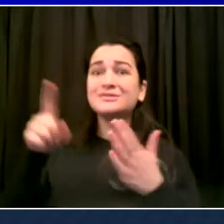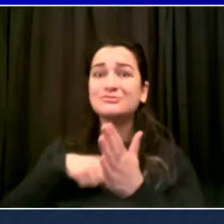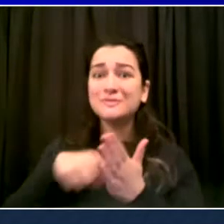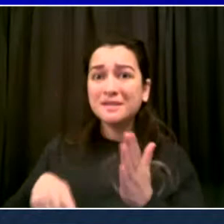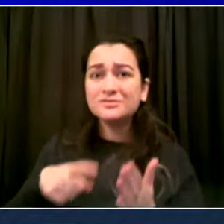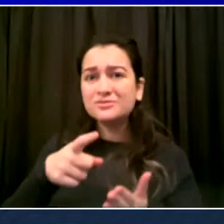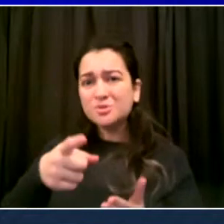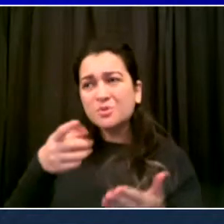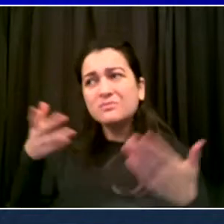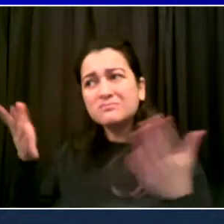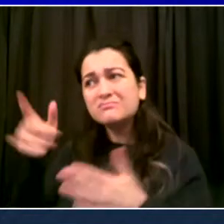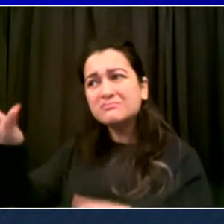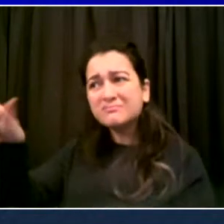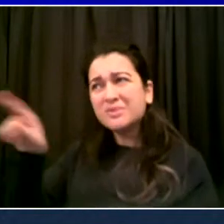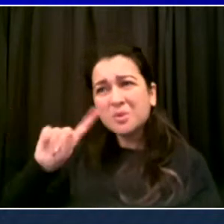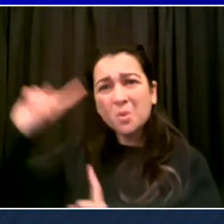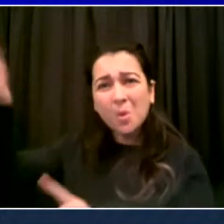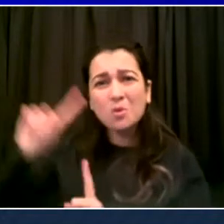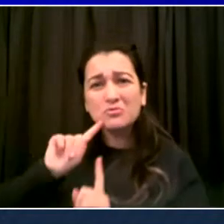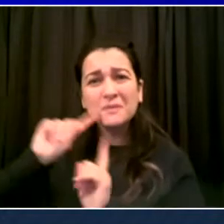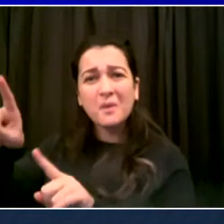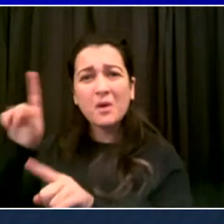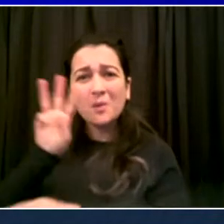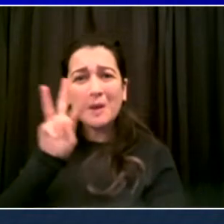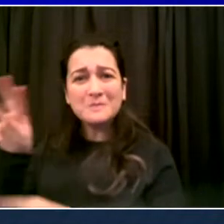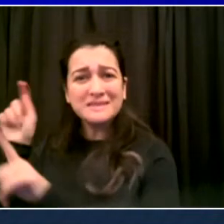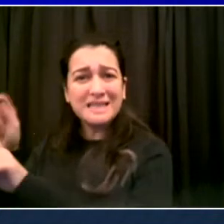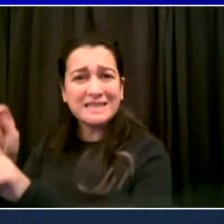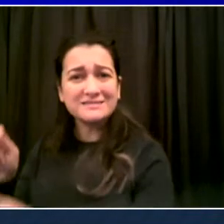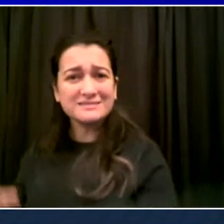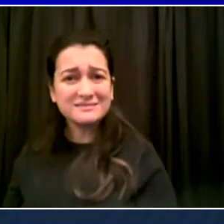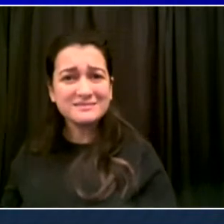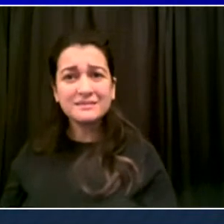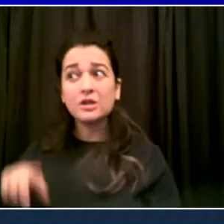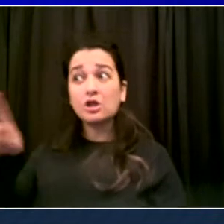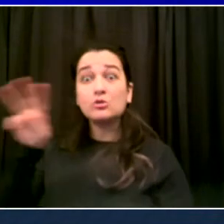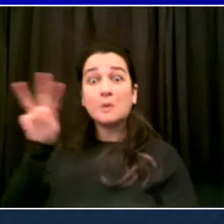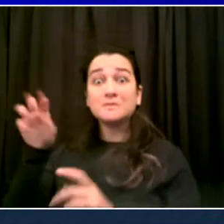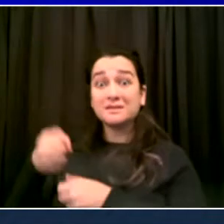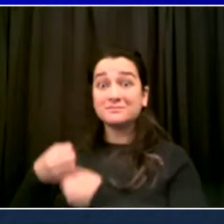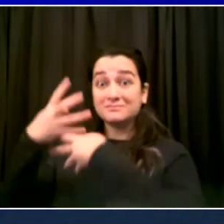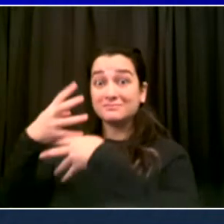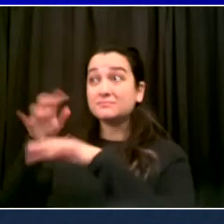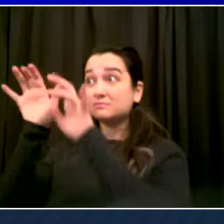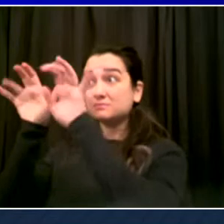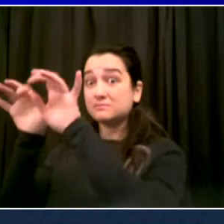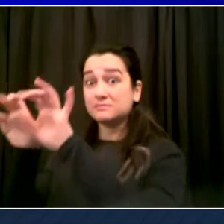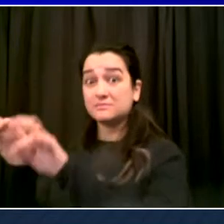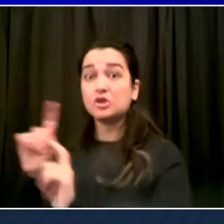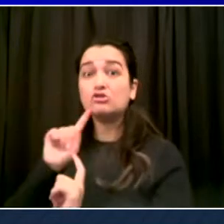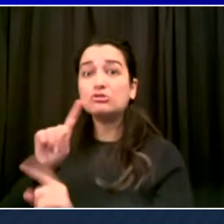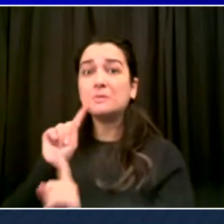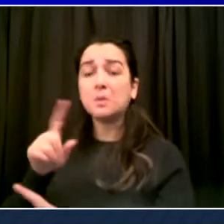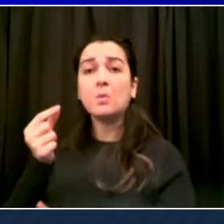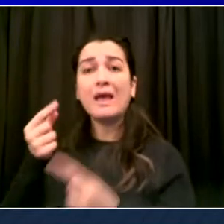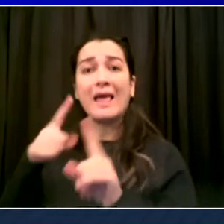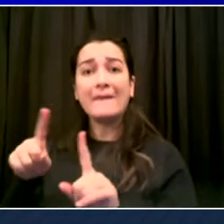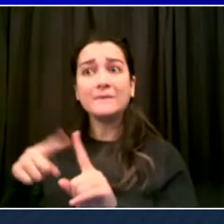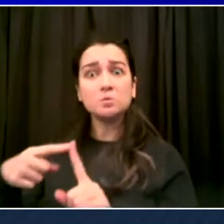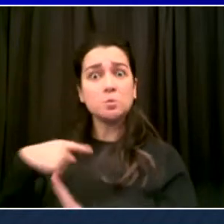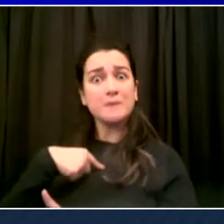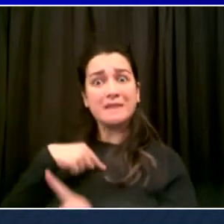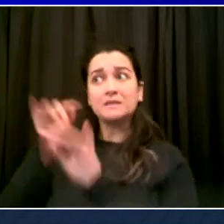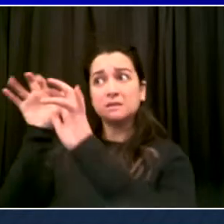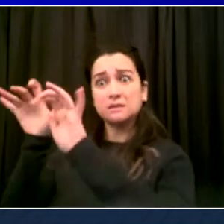that are being made all over the city to encourage mutual respect and to let people know that hate is not acceptable here. So this is an